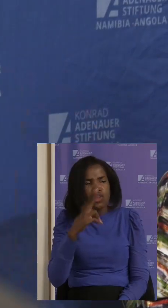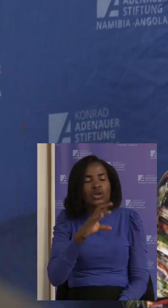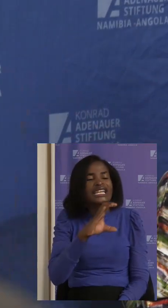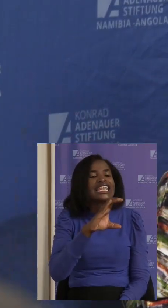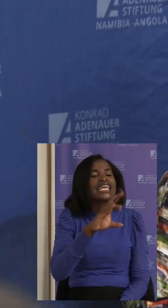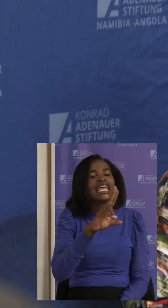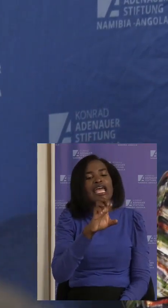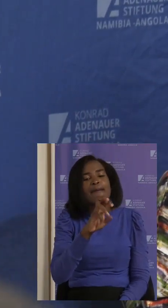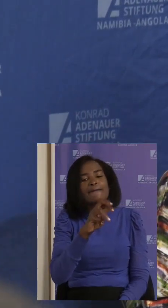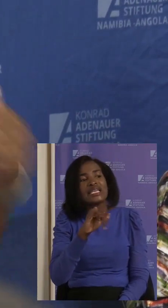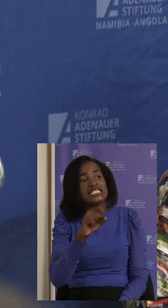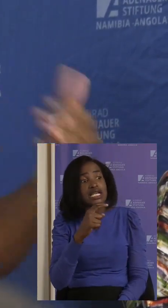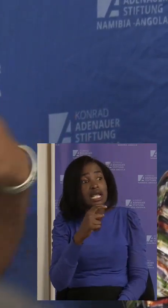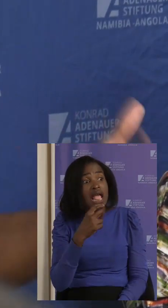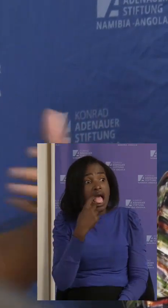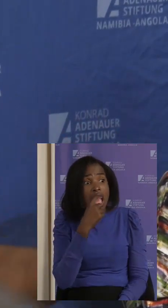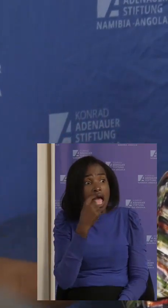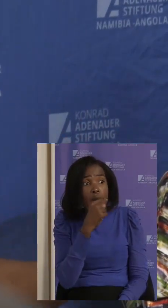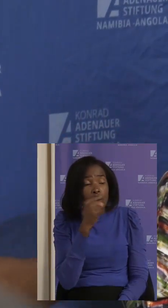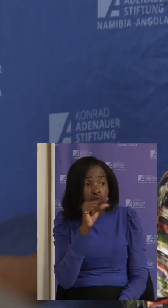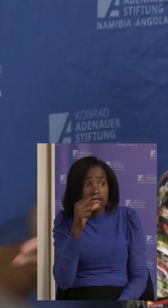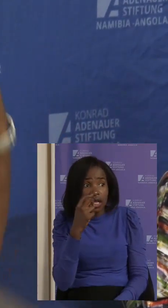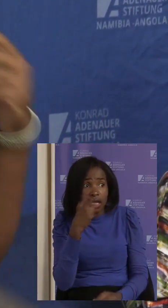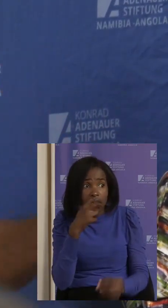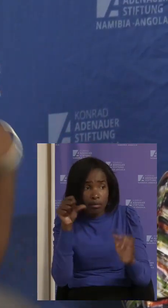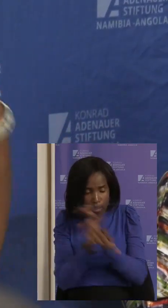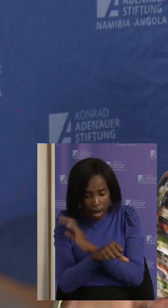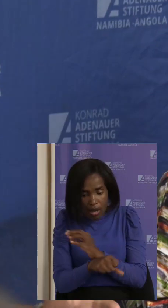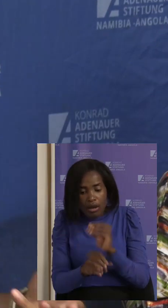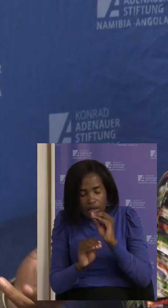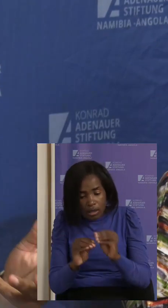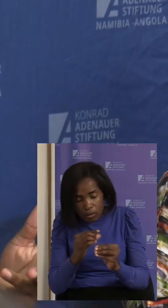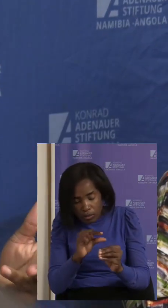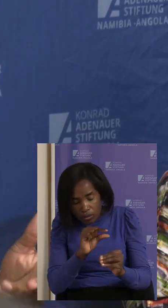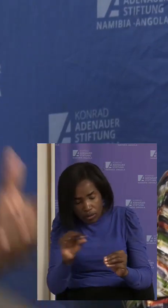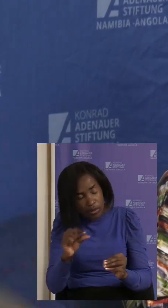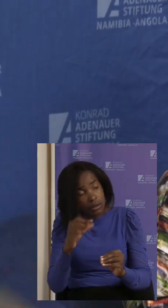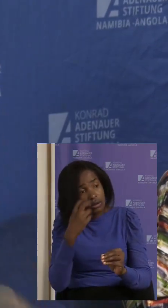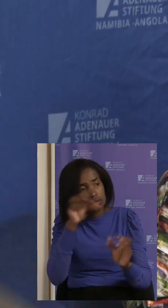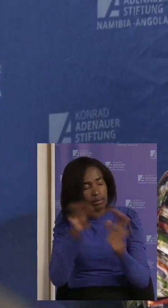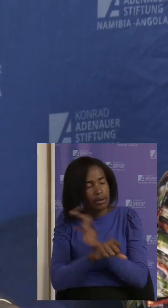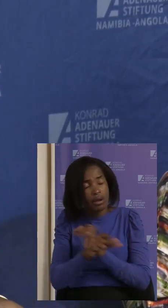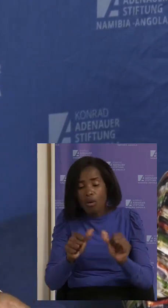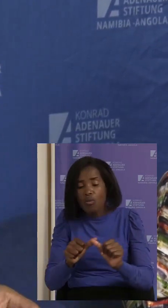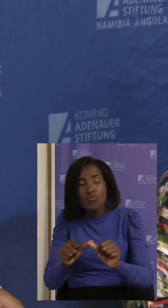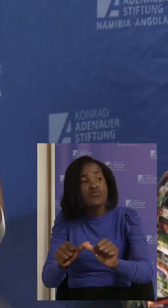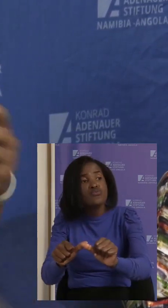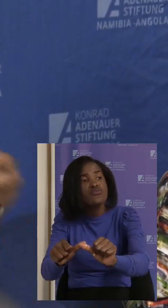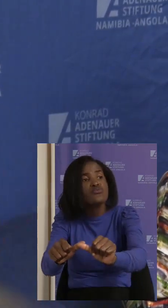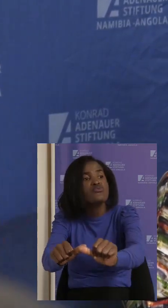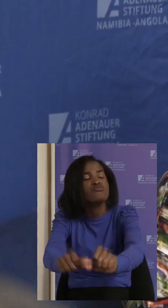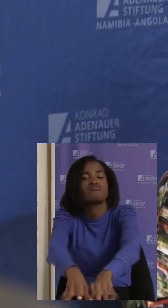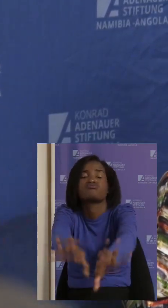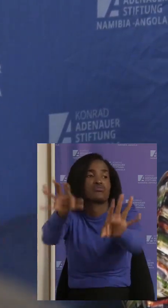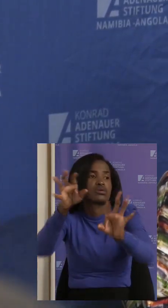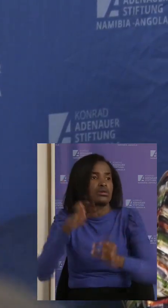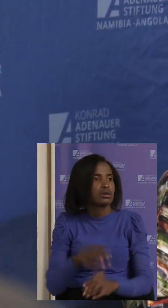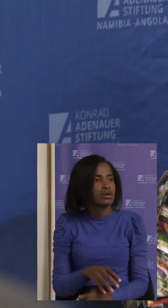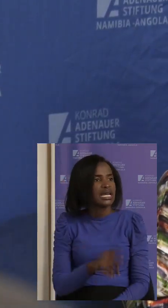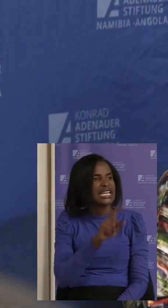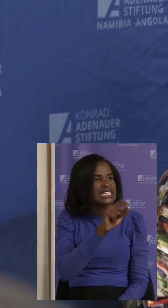refreshed. And education is a dynamic process where you need to refresh. But this is not happening. And that's why we have a problem with